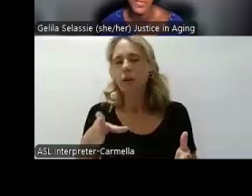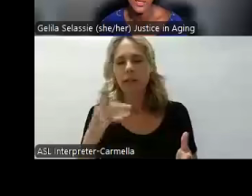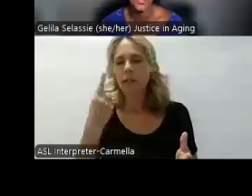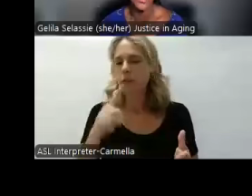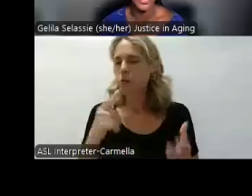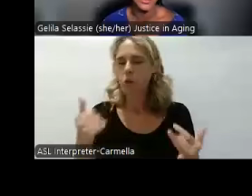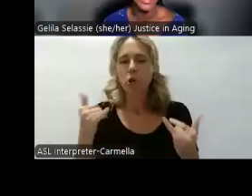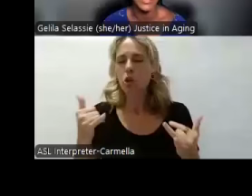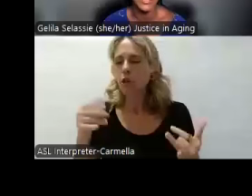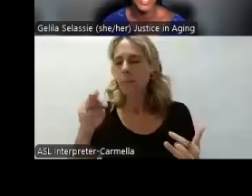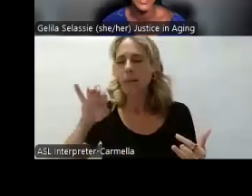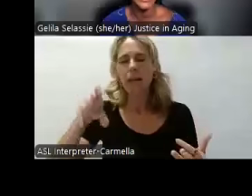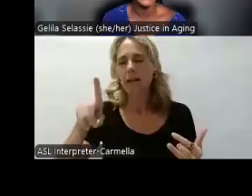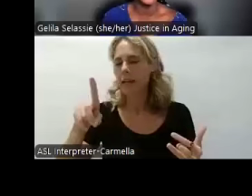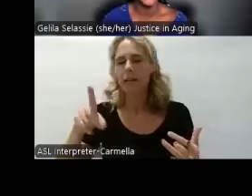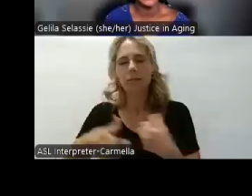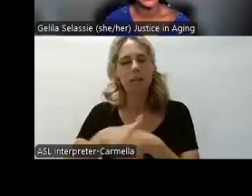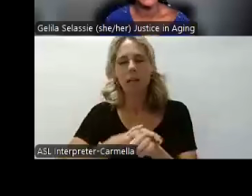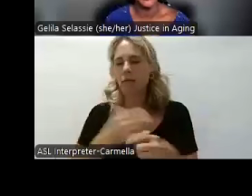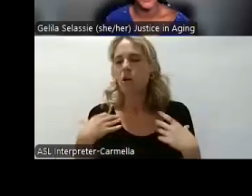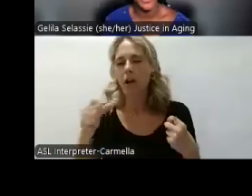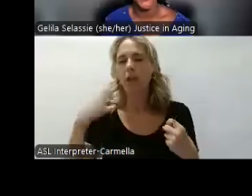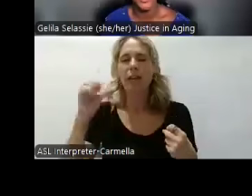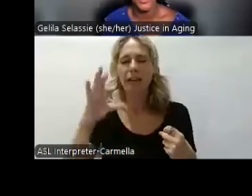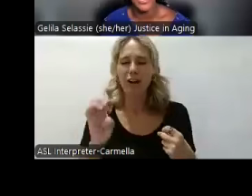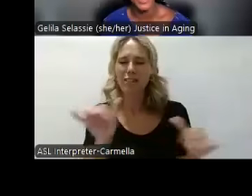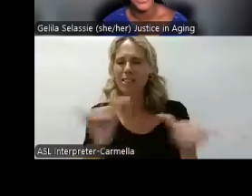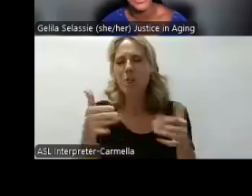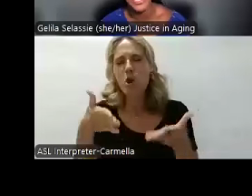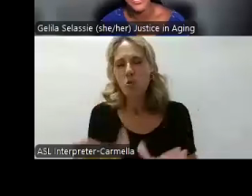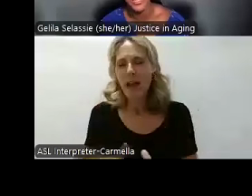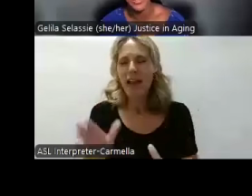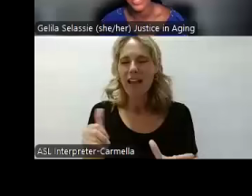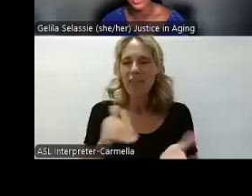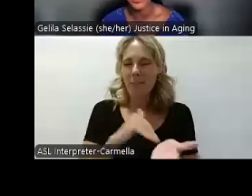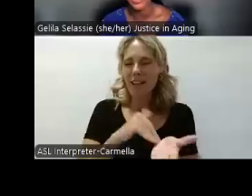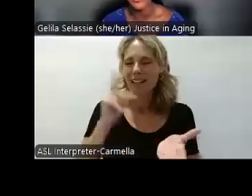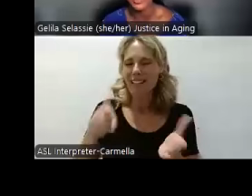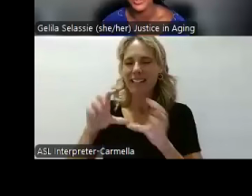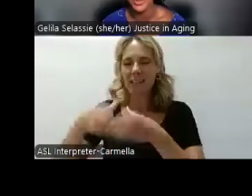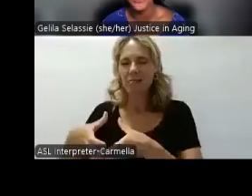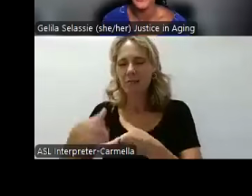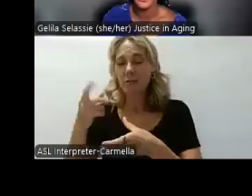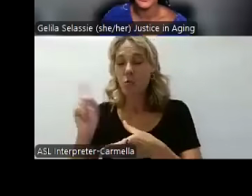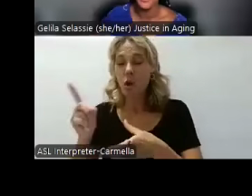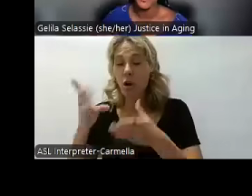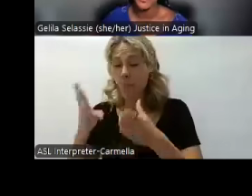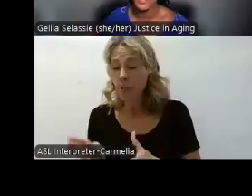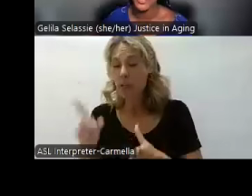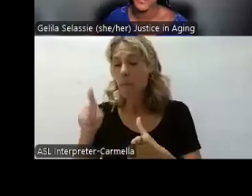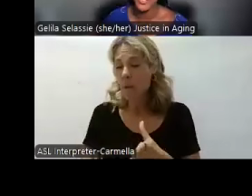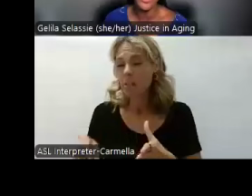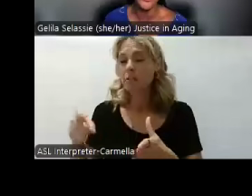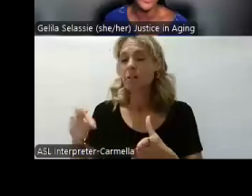current Medicaid covered healthcare expenses. So this is another similar way of doing that medically needy calculation, where an individual must spend